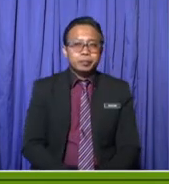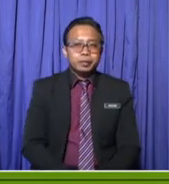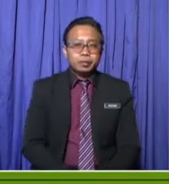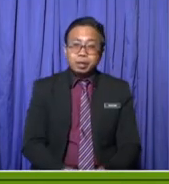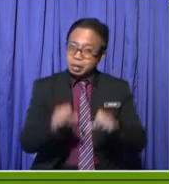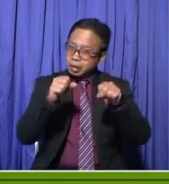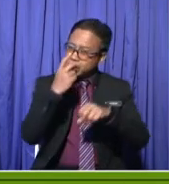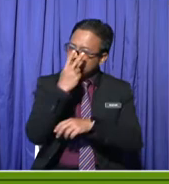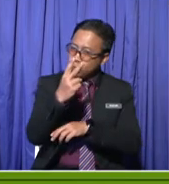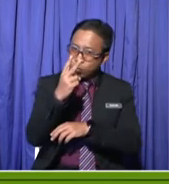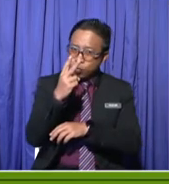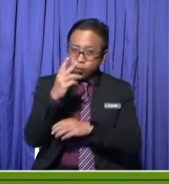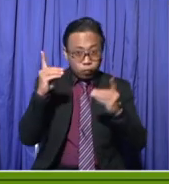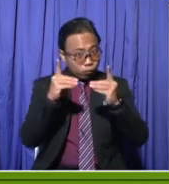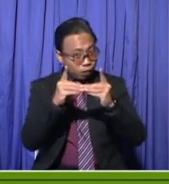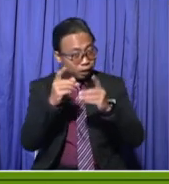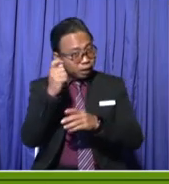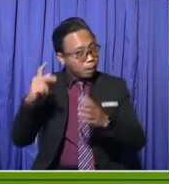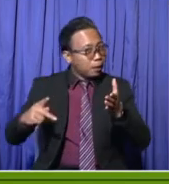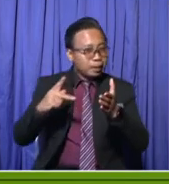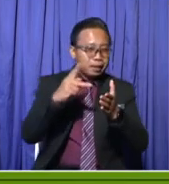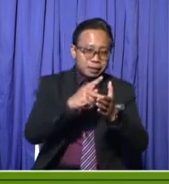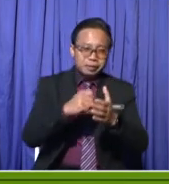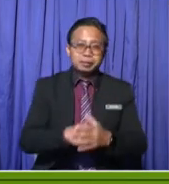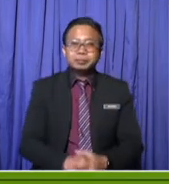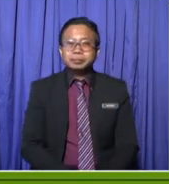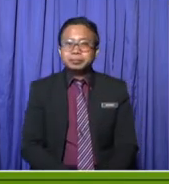Can you find out the pattern?